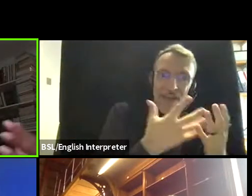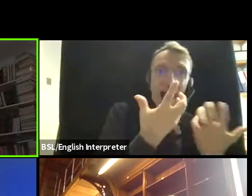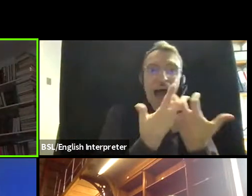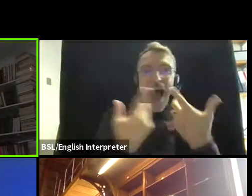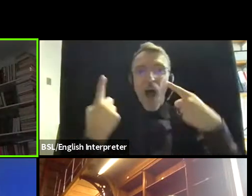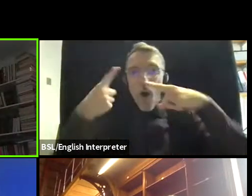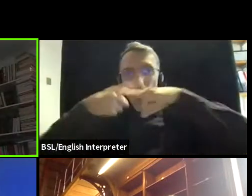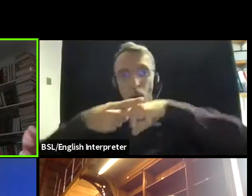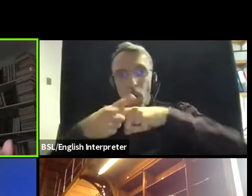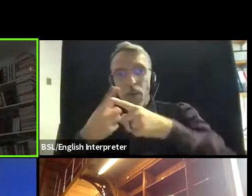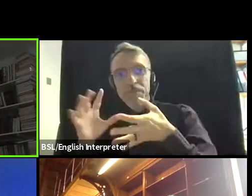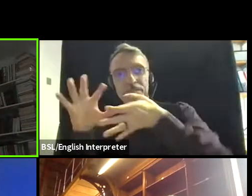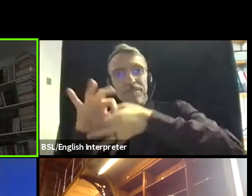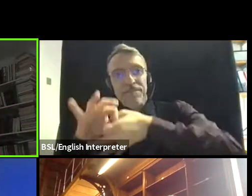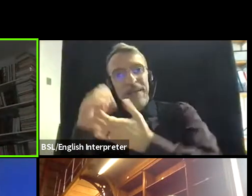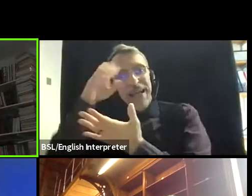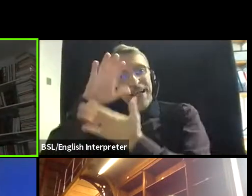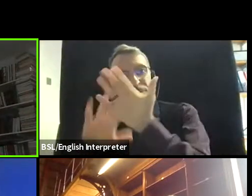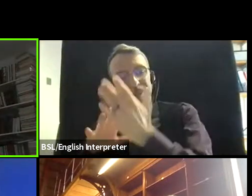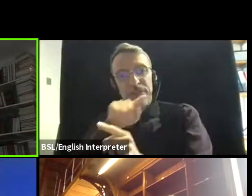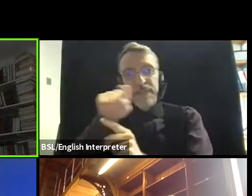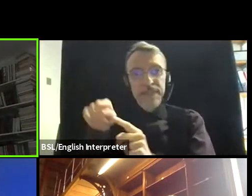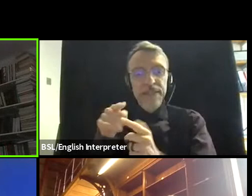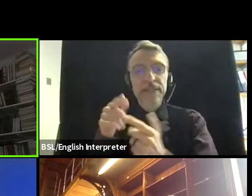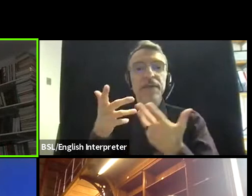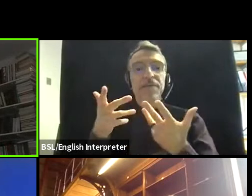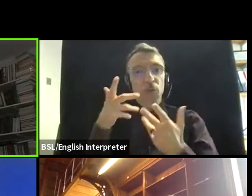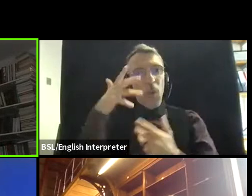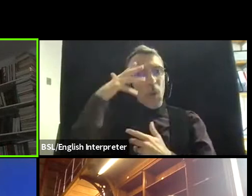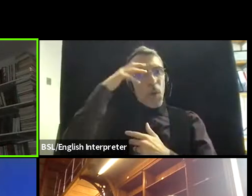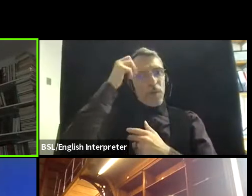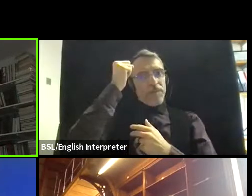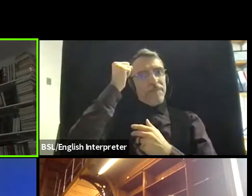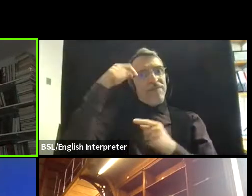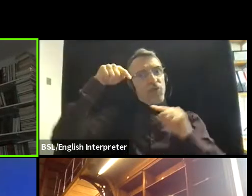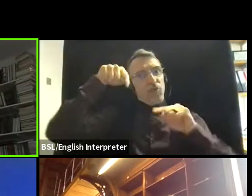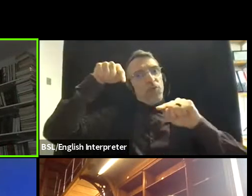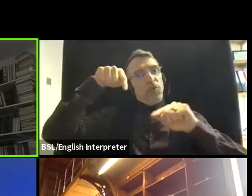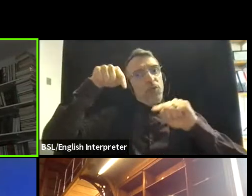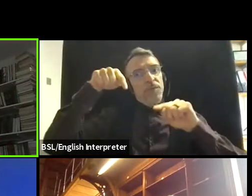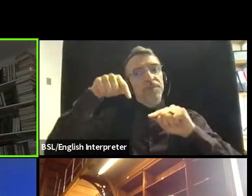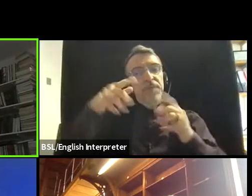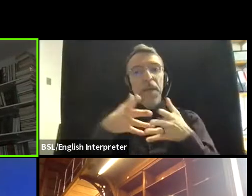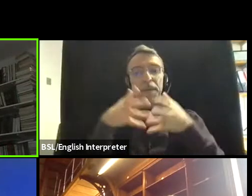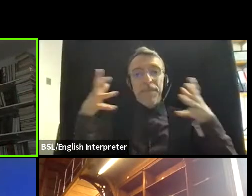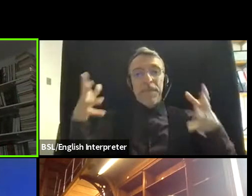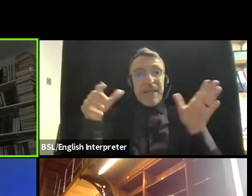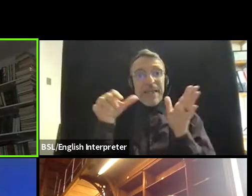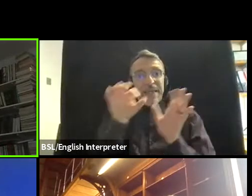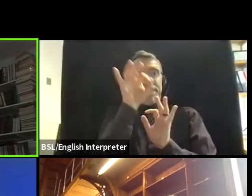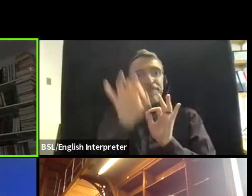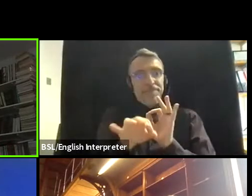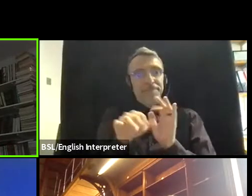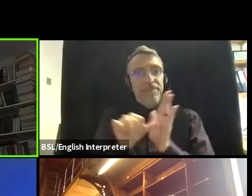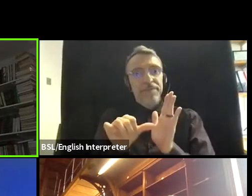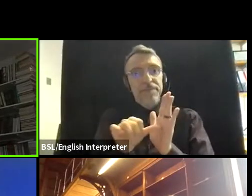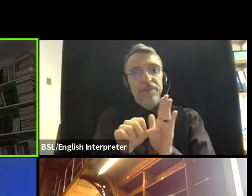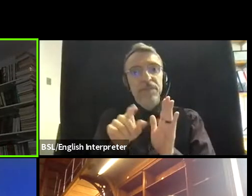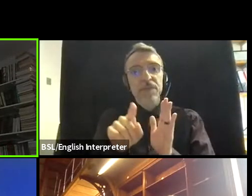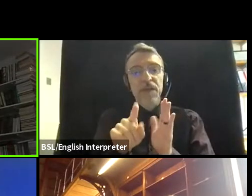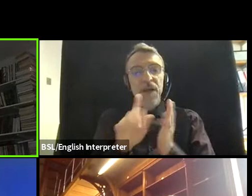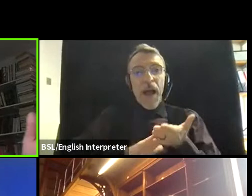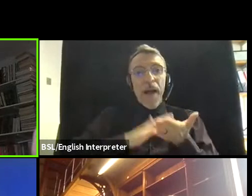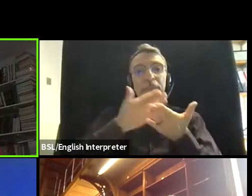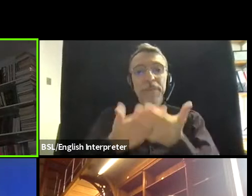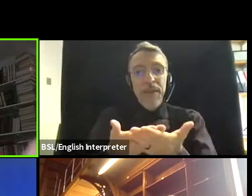us, what are their experiences, and so forth. And one of the takeaways from this is this also applies